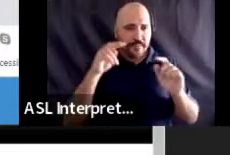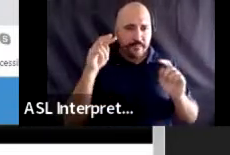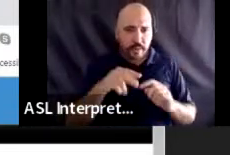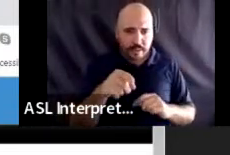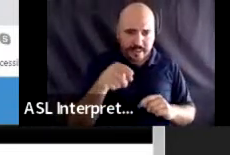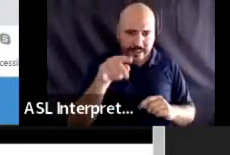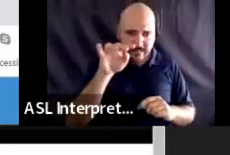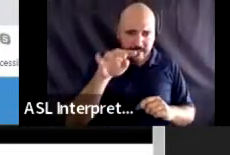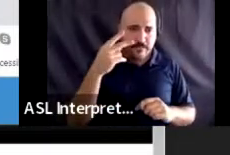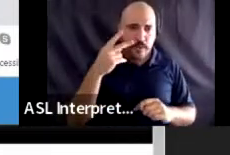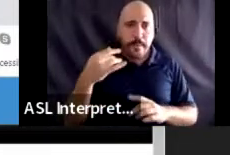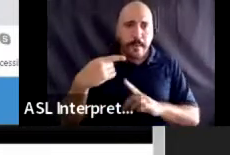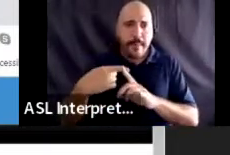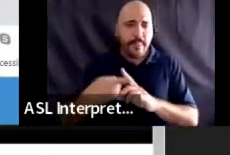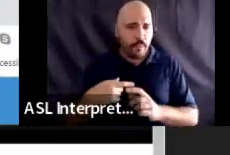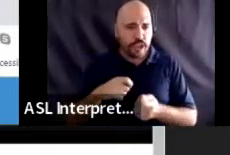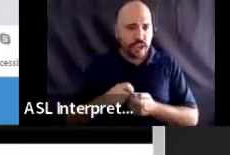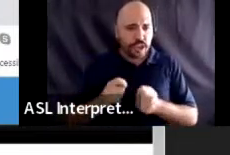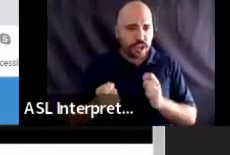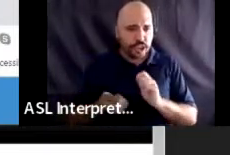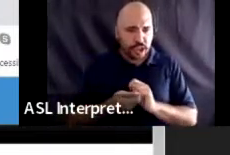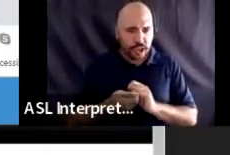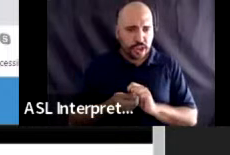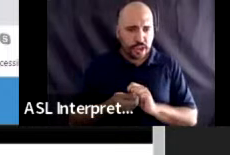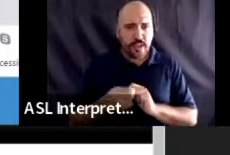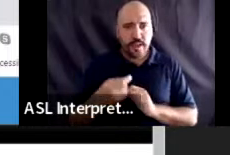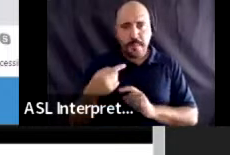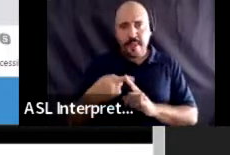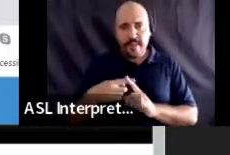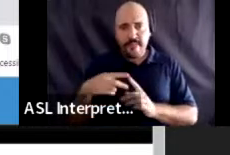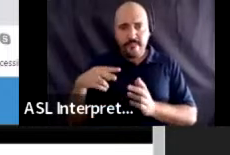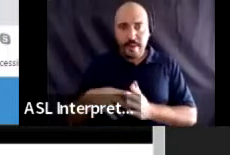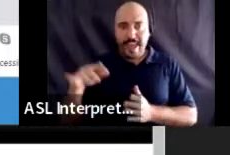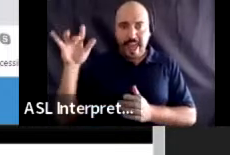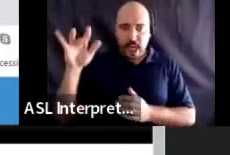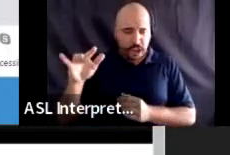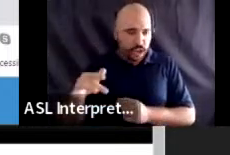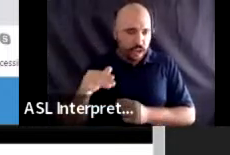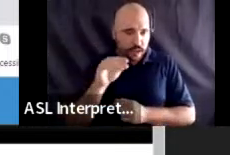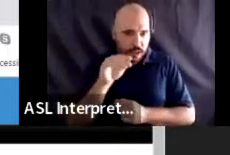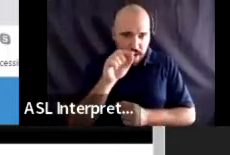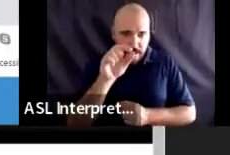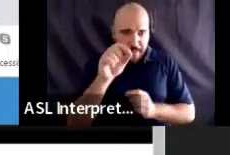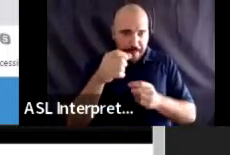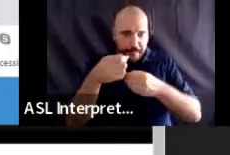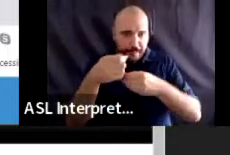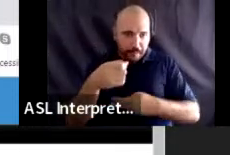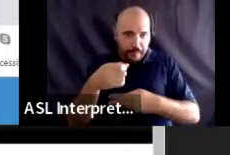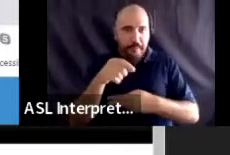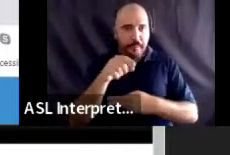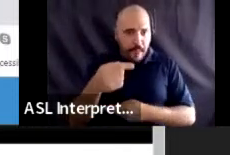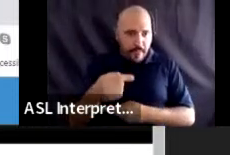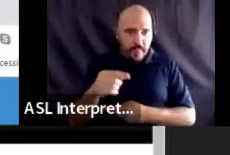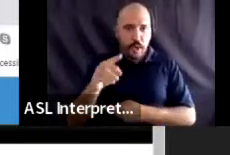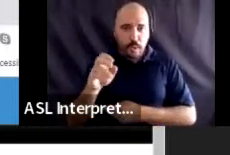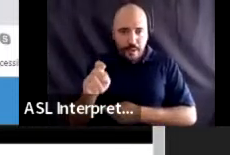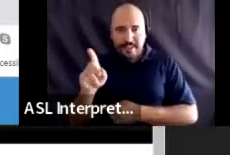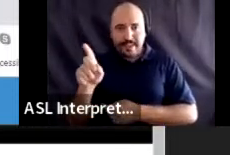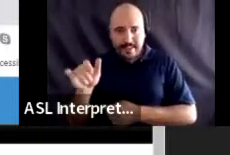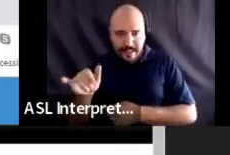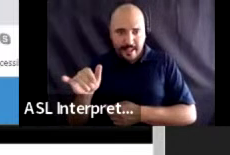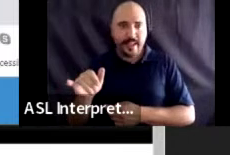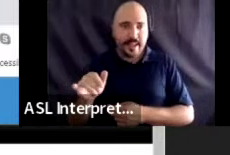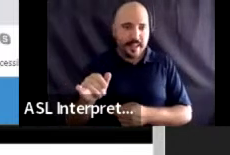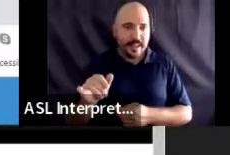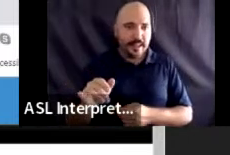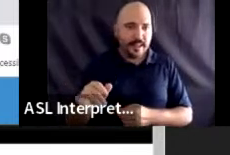button collapsed to backwards. activate. Press enter. So it says showing month view. I'm going to press Enter. enter. View by month button expanded to activate. Press enter. And then